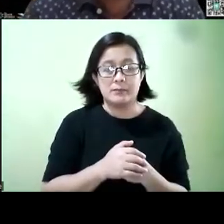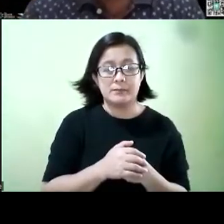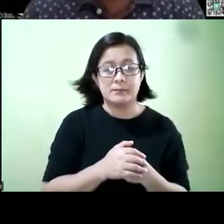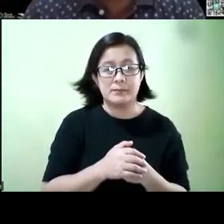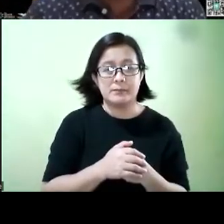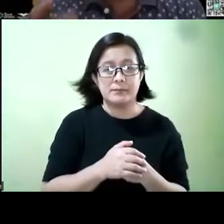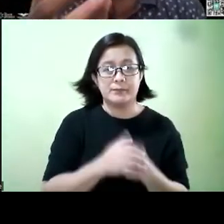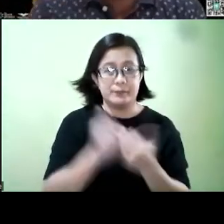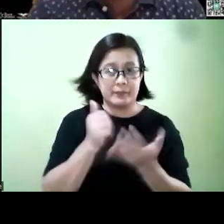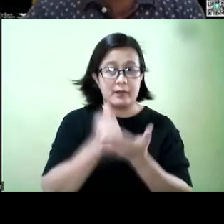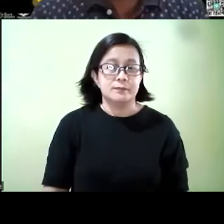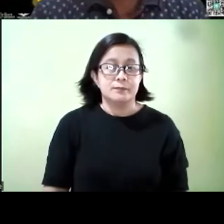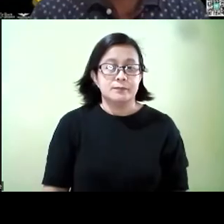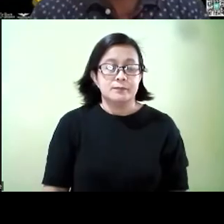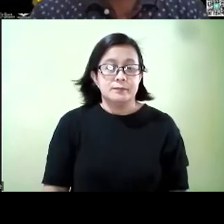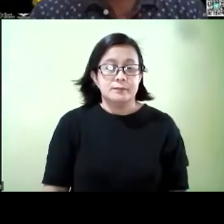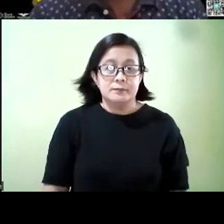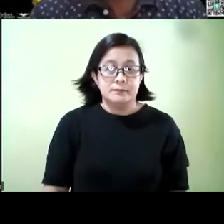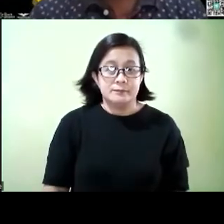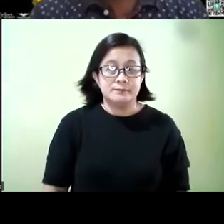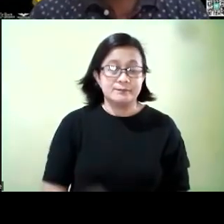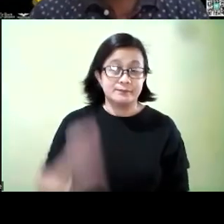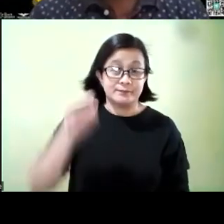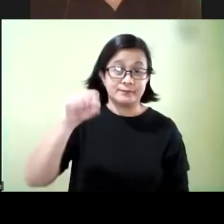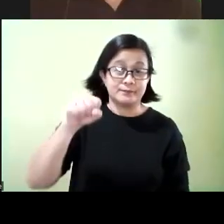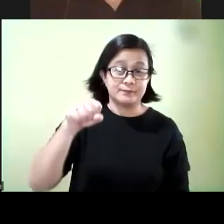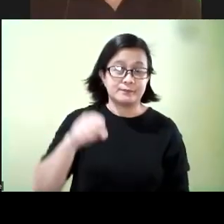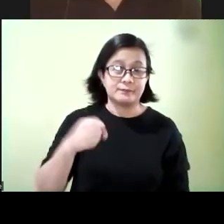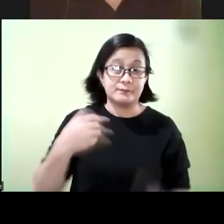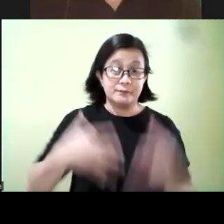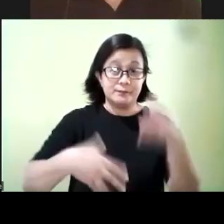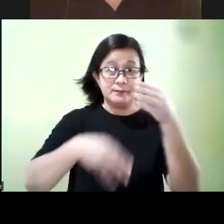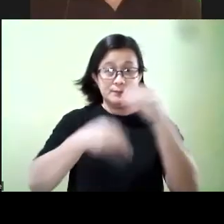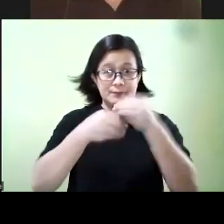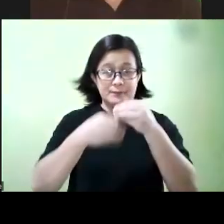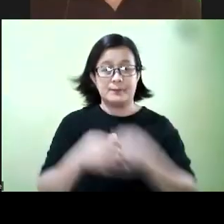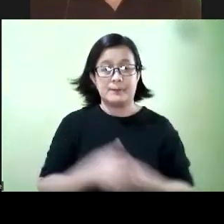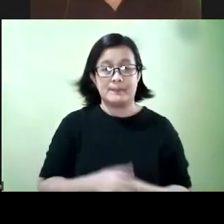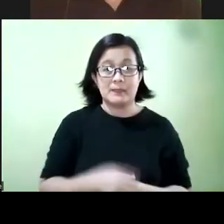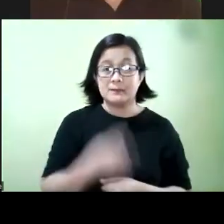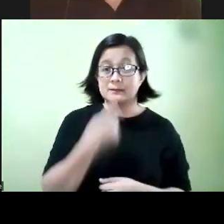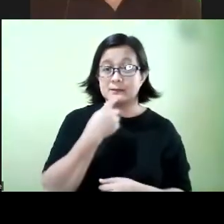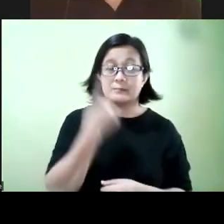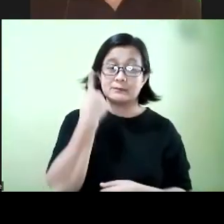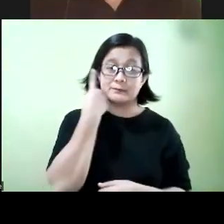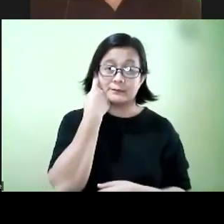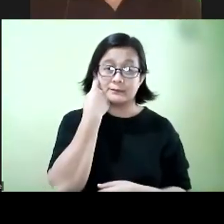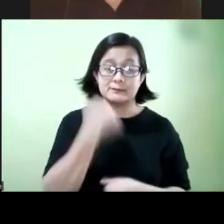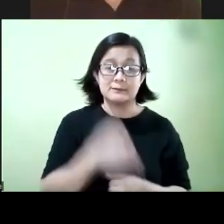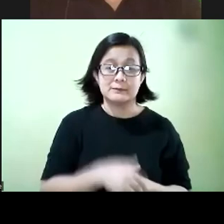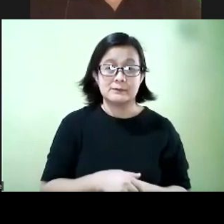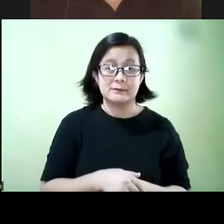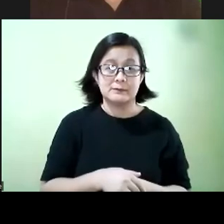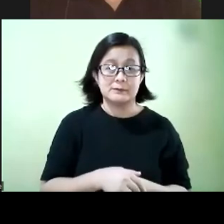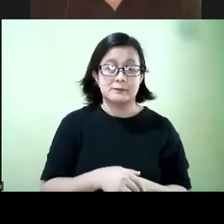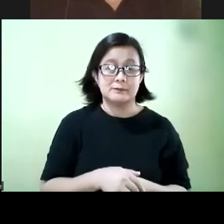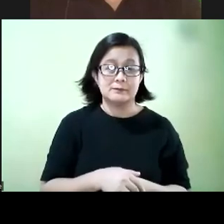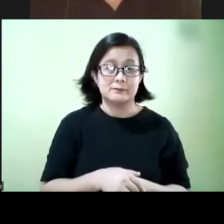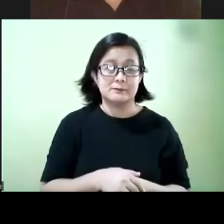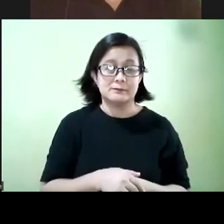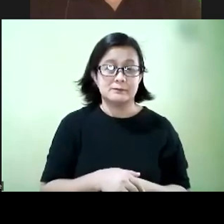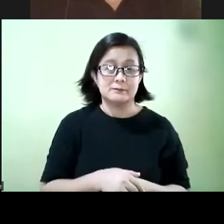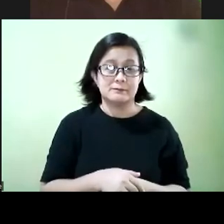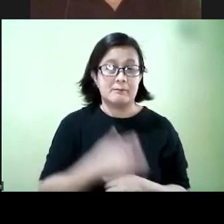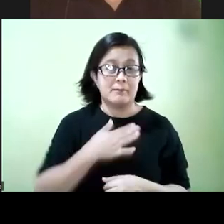hope that's helpful for you, Ms. Camille. Yes, and yeah, just to add on that, as mentioned earlier during my talk, I think